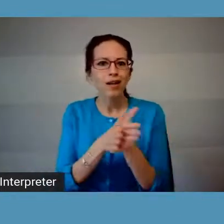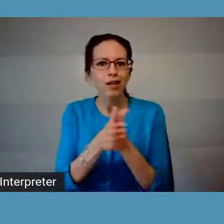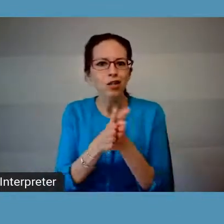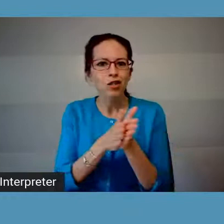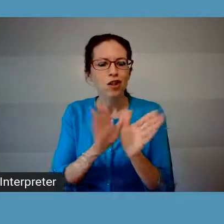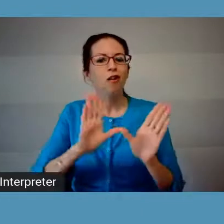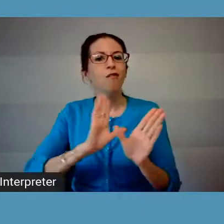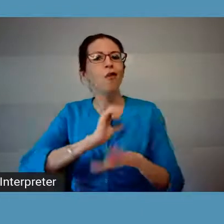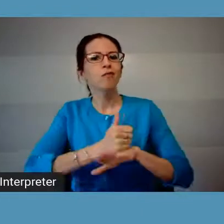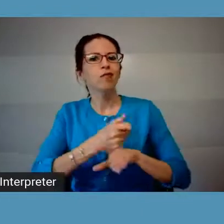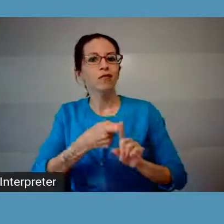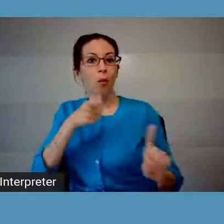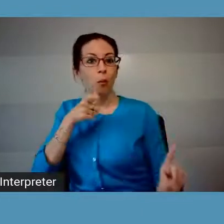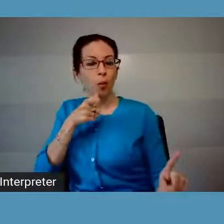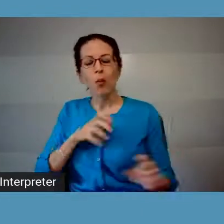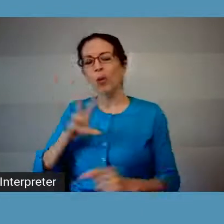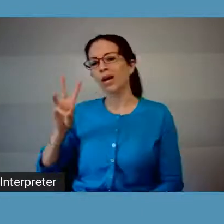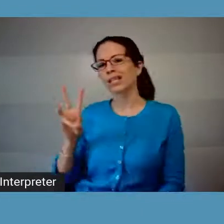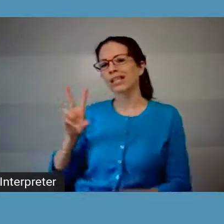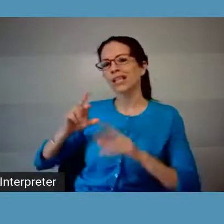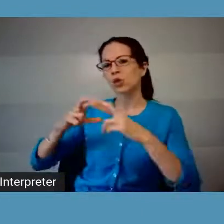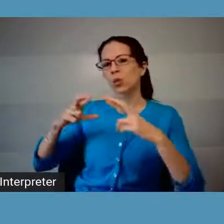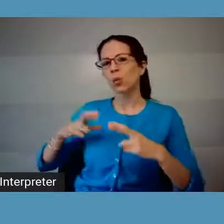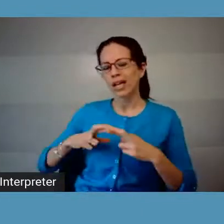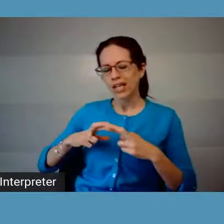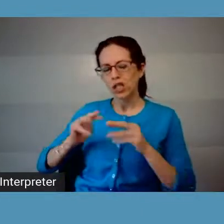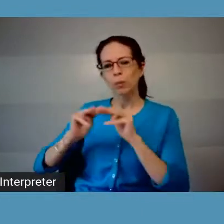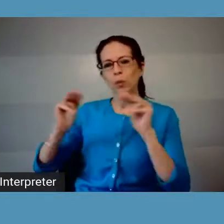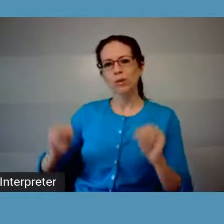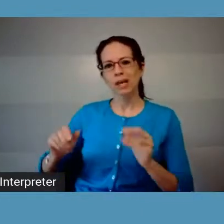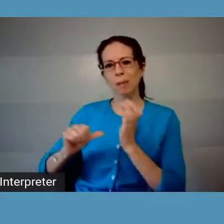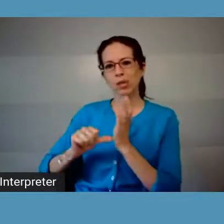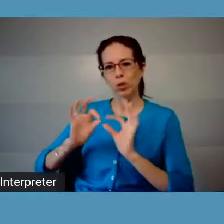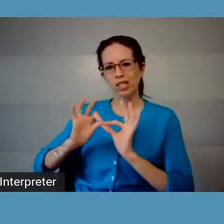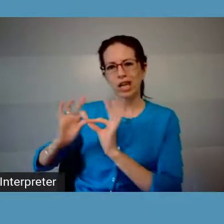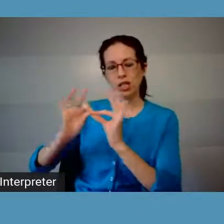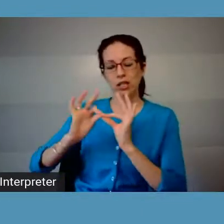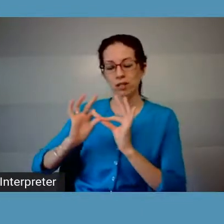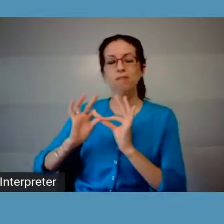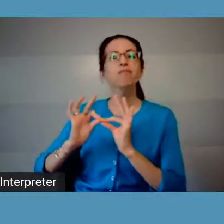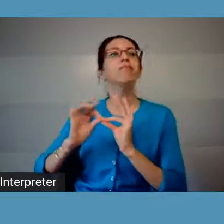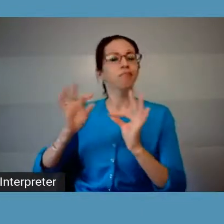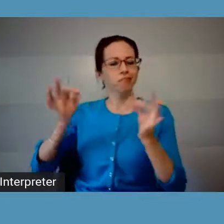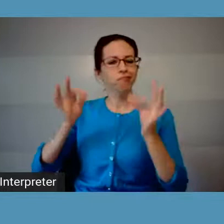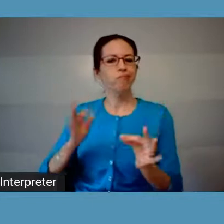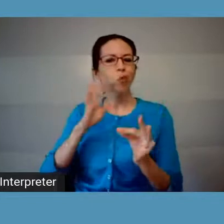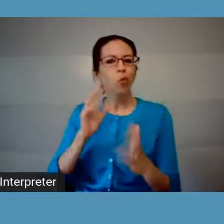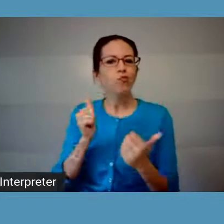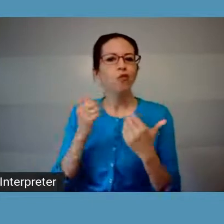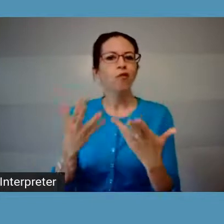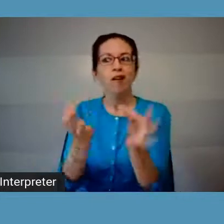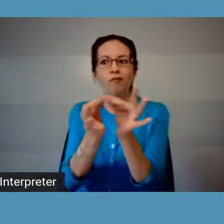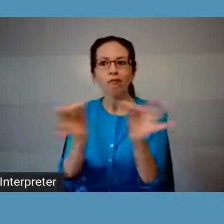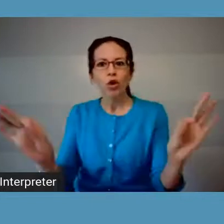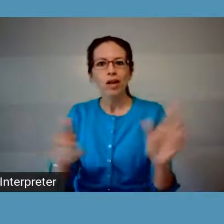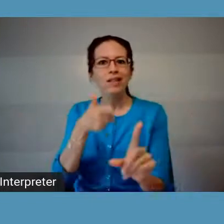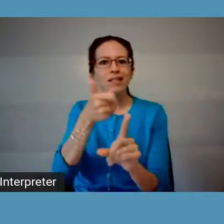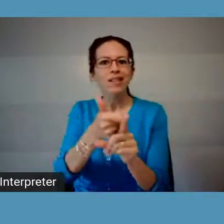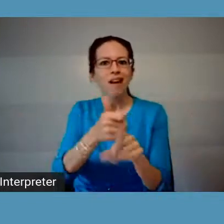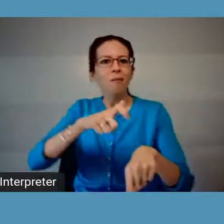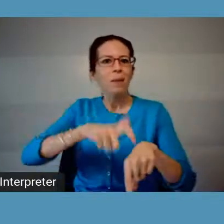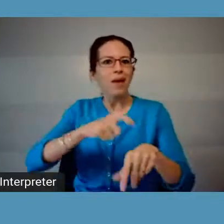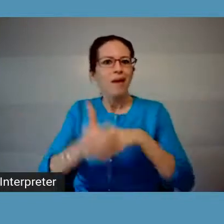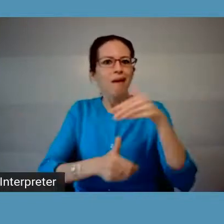6 U.S. regional museum associations dedicated to providing free, self-paced training resources for small